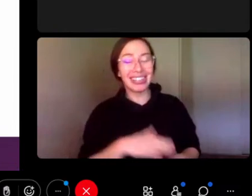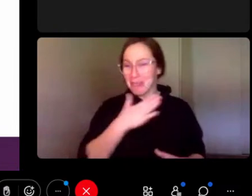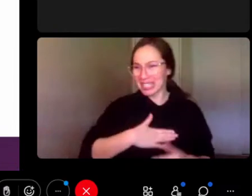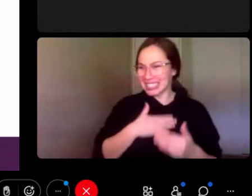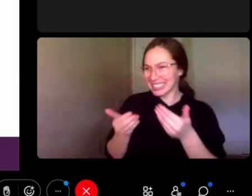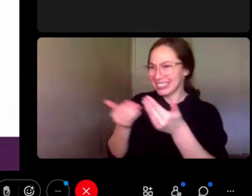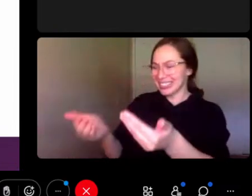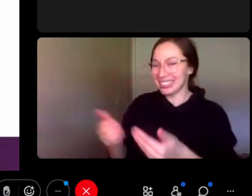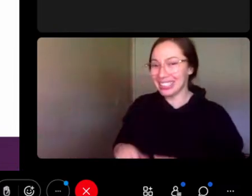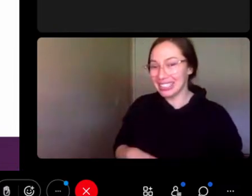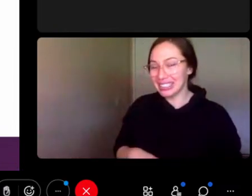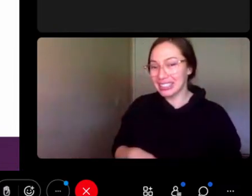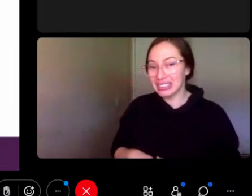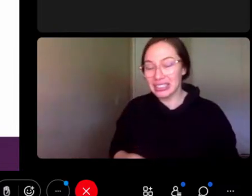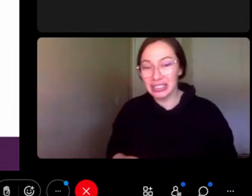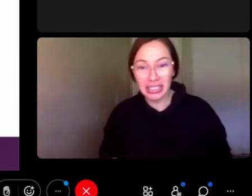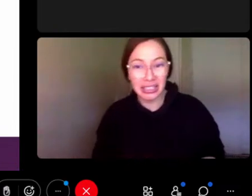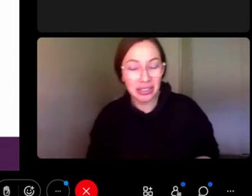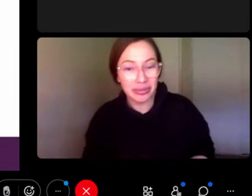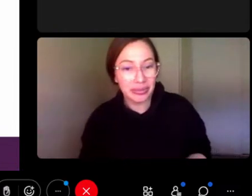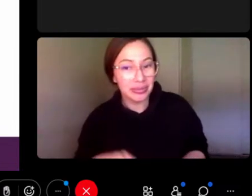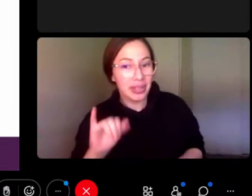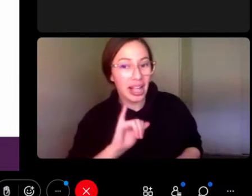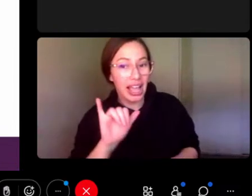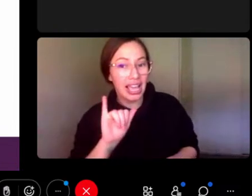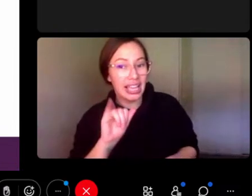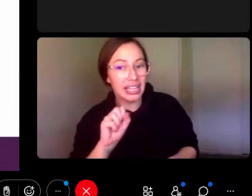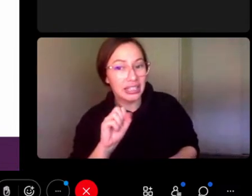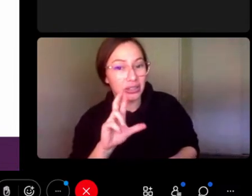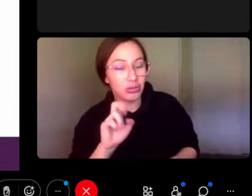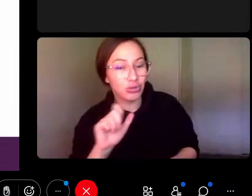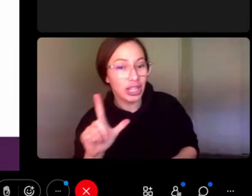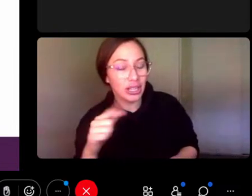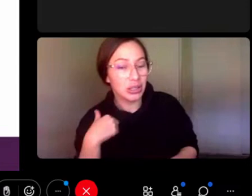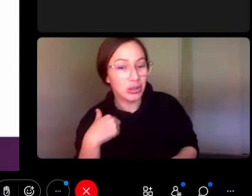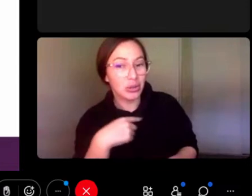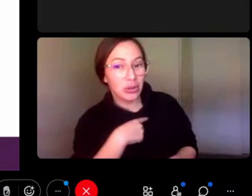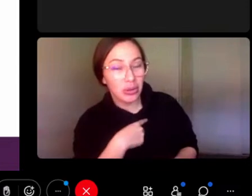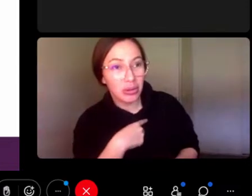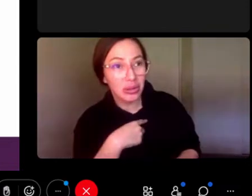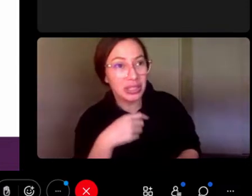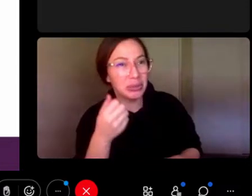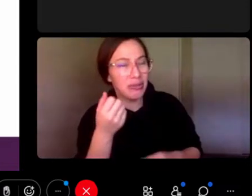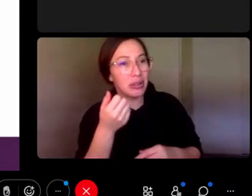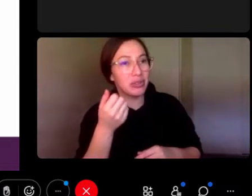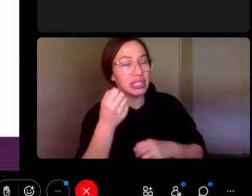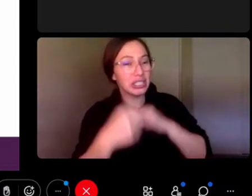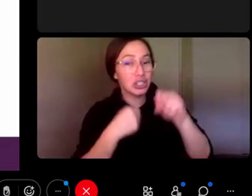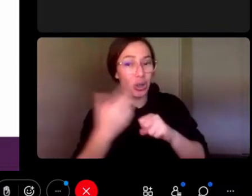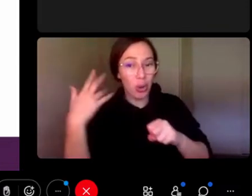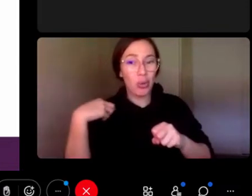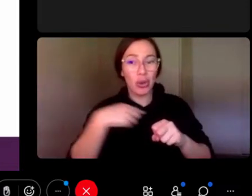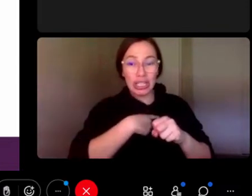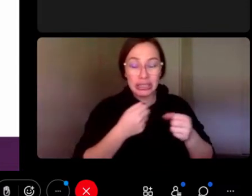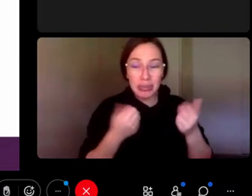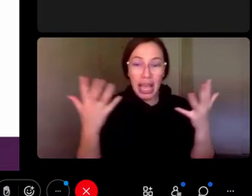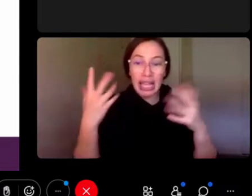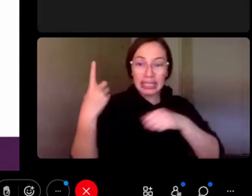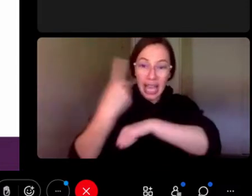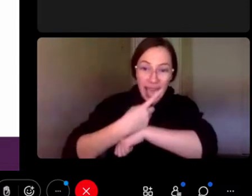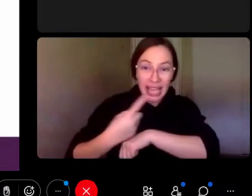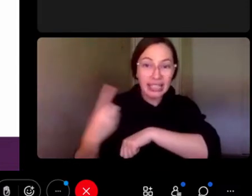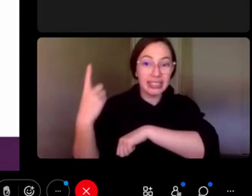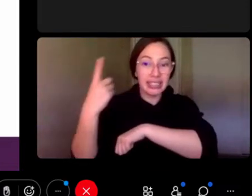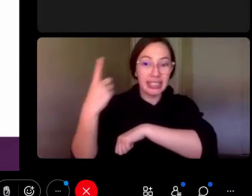Yeah, like Israel said, you know, we spent, it was over 3 years ago, we spent days and days